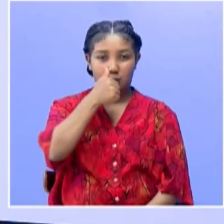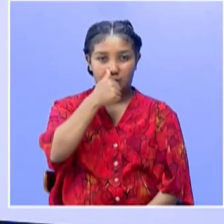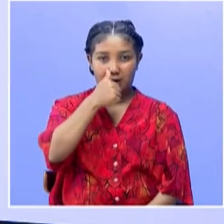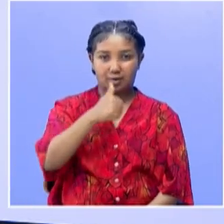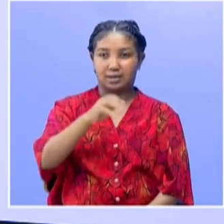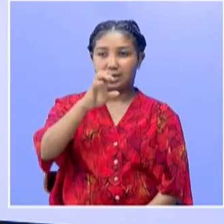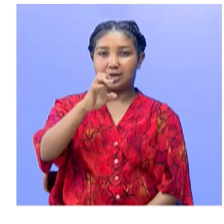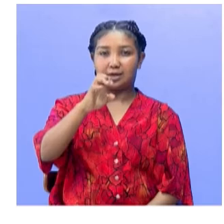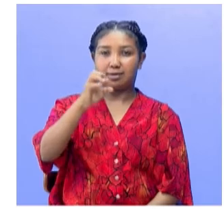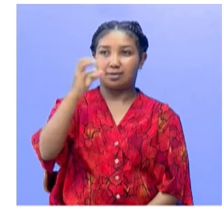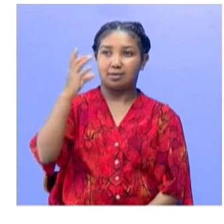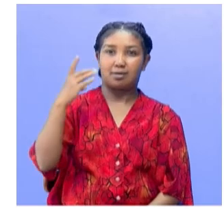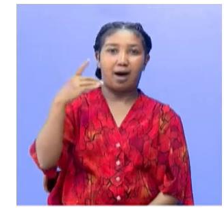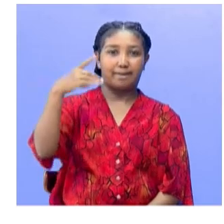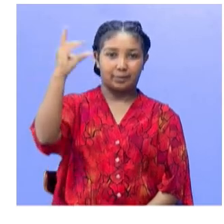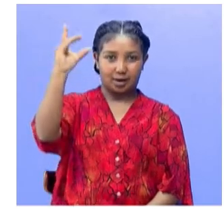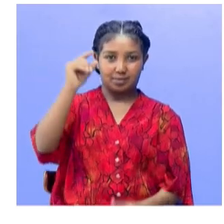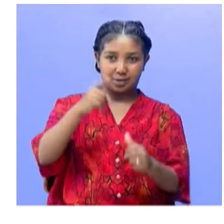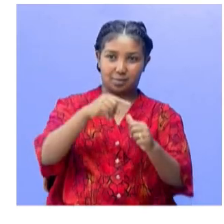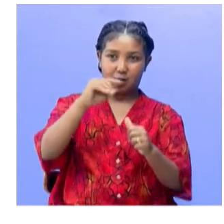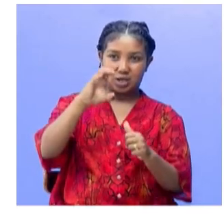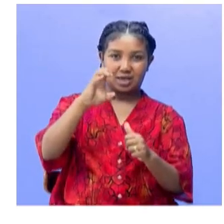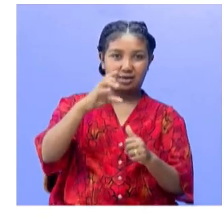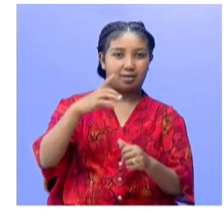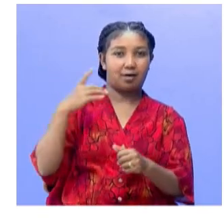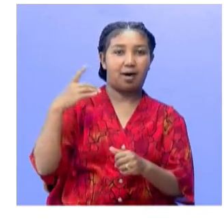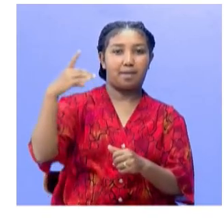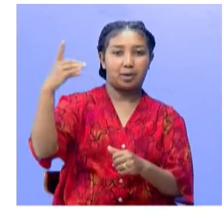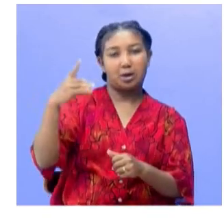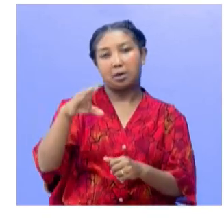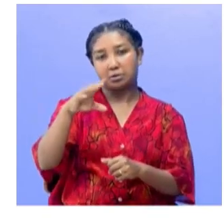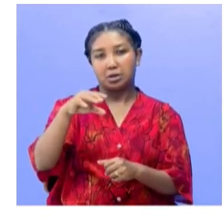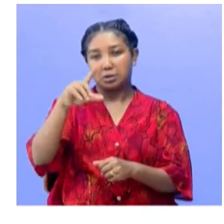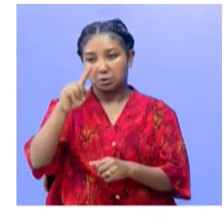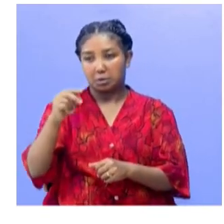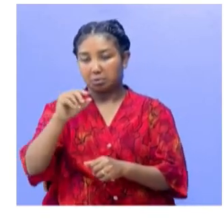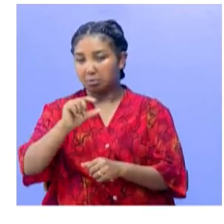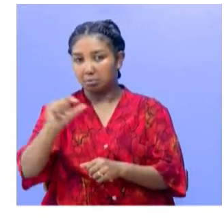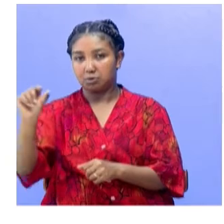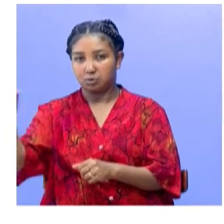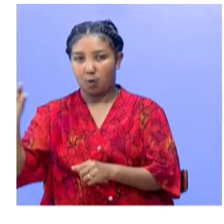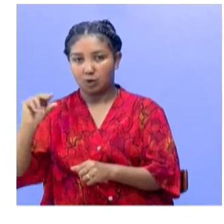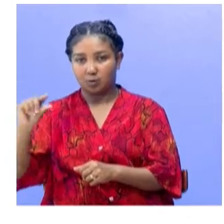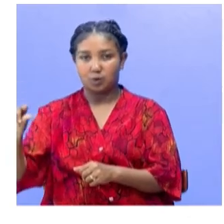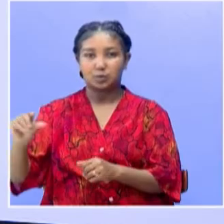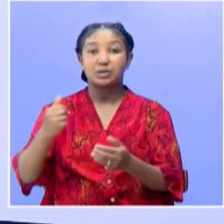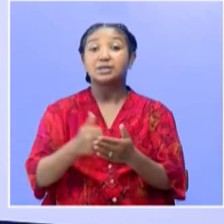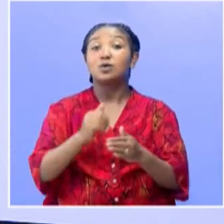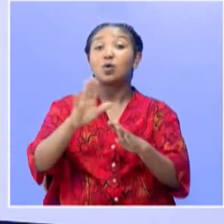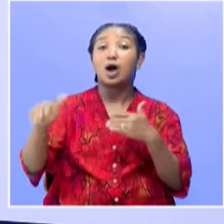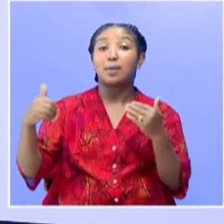to Ethiopia and other countries, yes, we make it like this. So this is all about